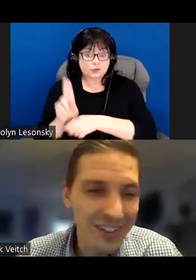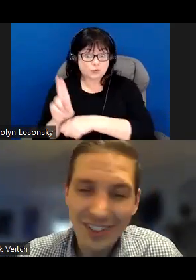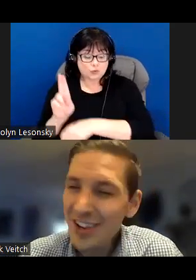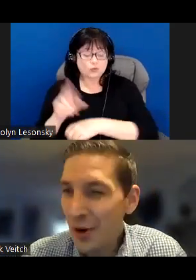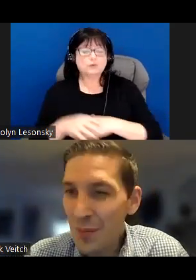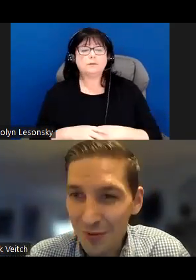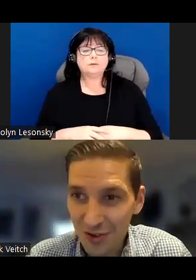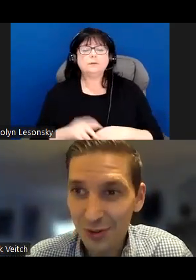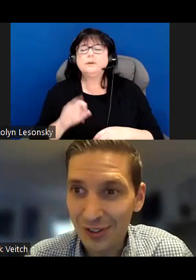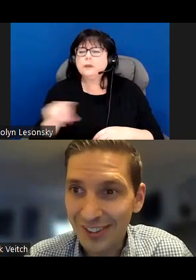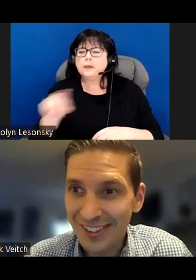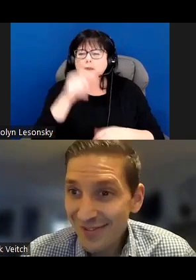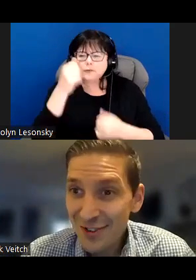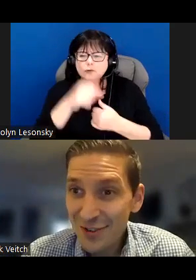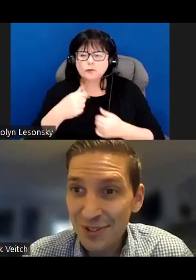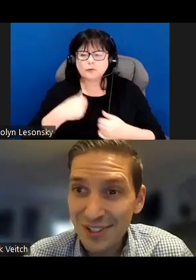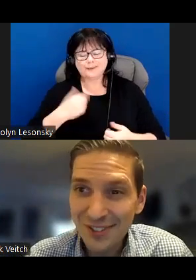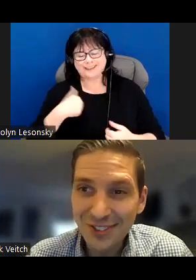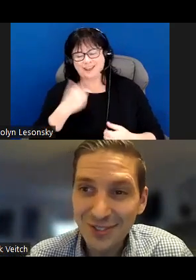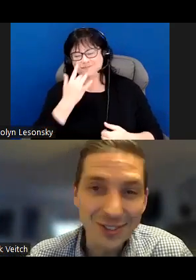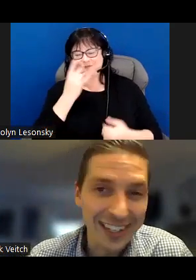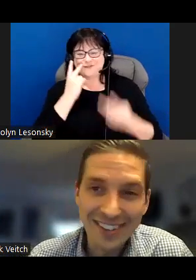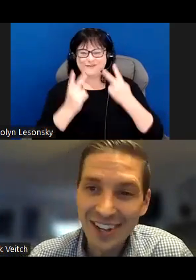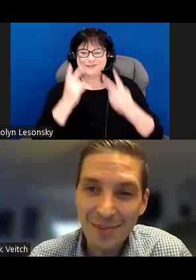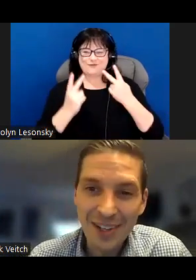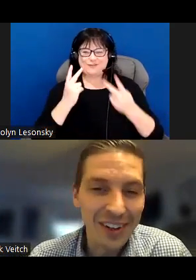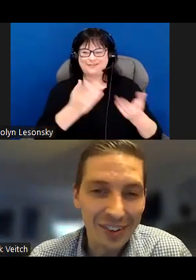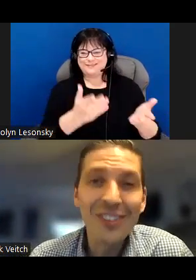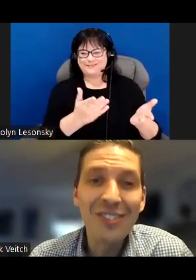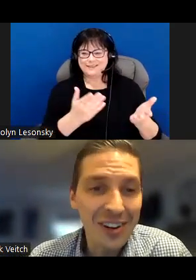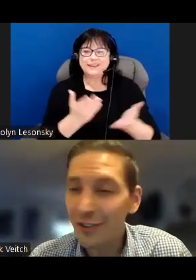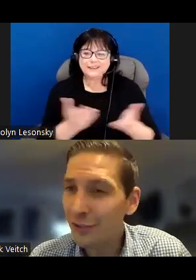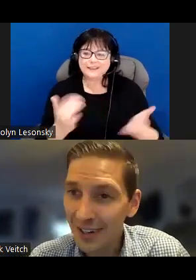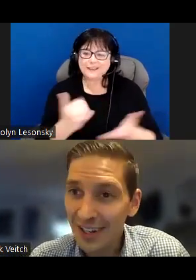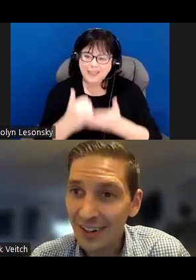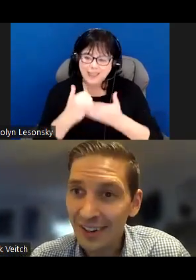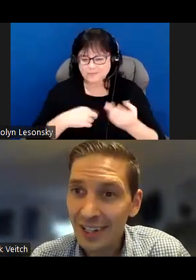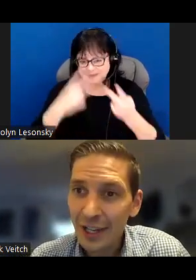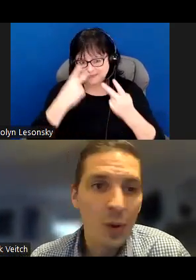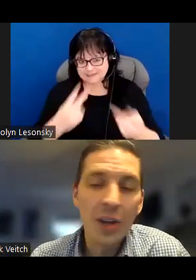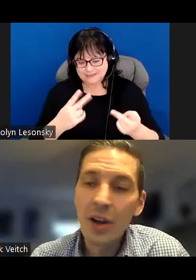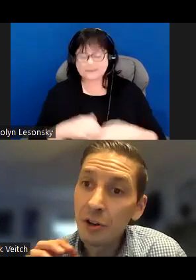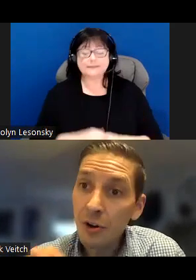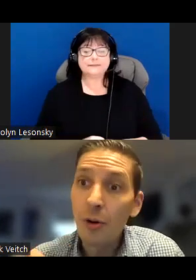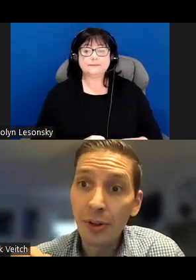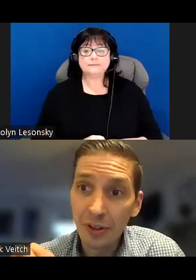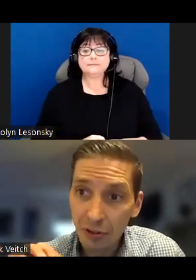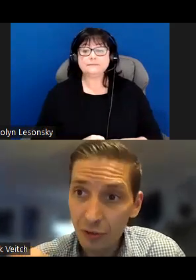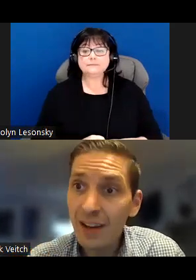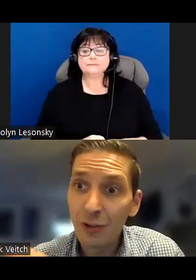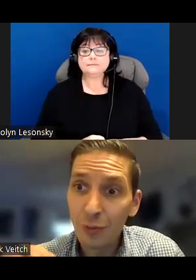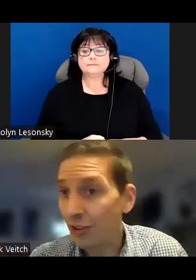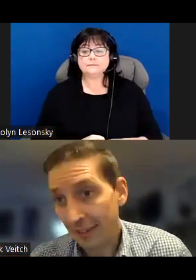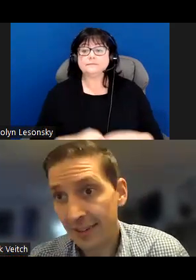years past, you know I'm a visual learner. I like visual cues, visual aids to help me along. So you can see on your screen here what we call